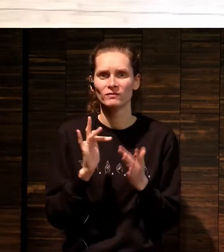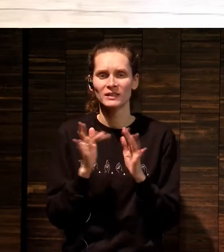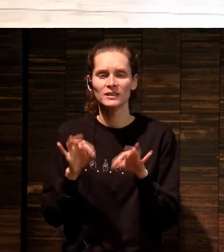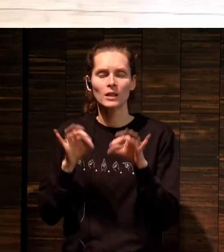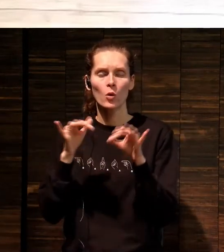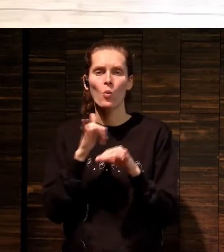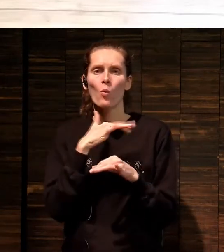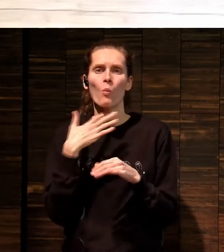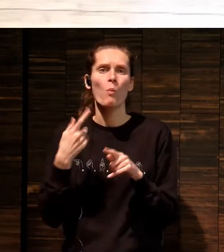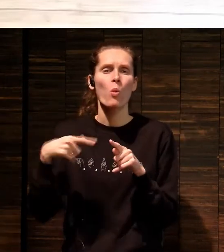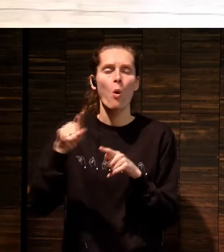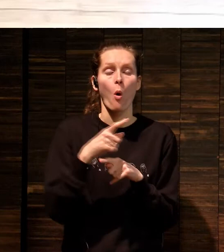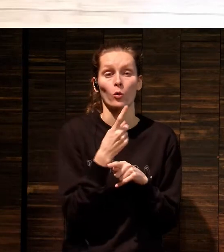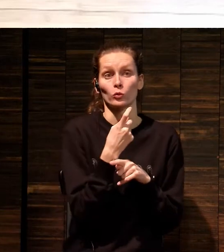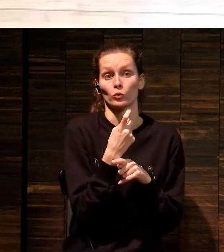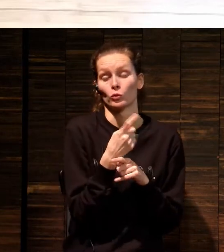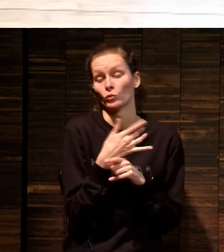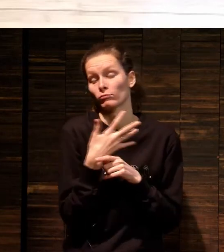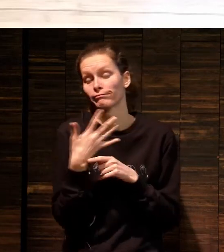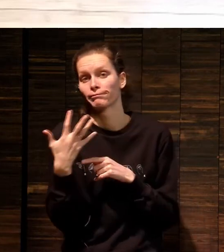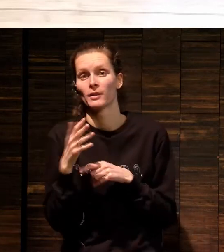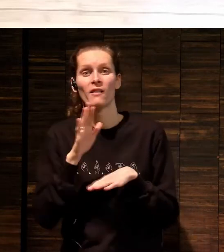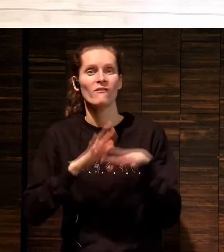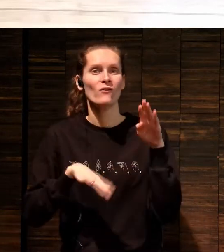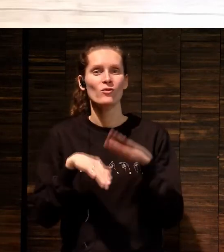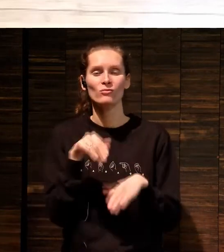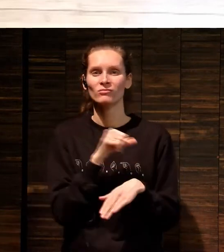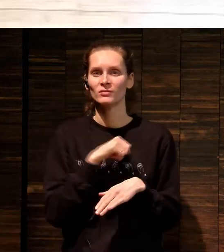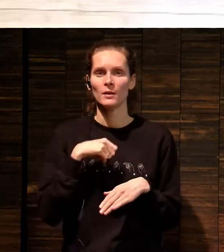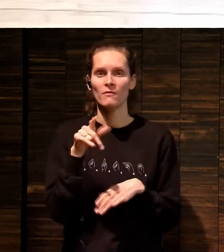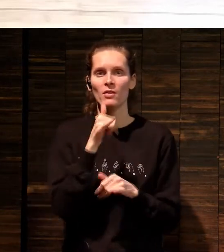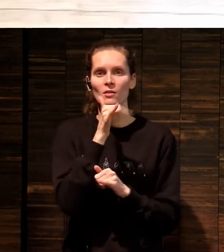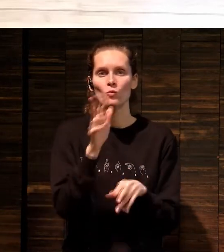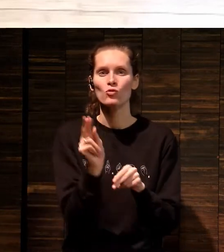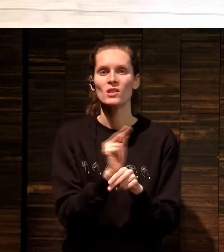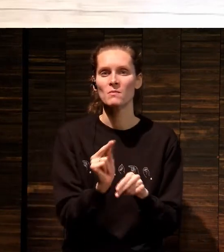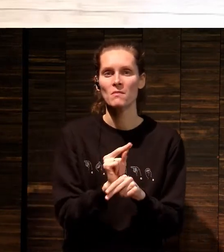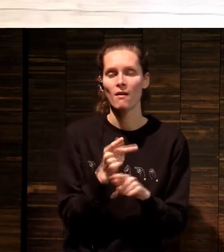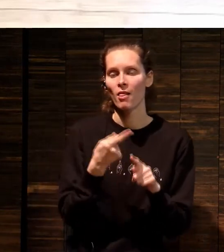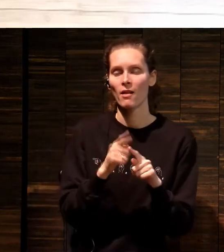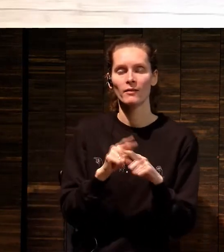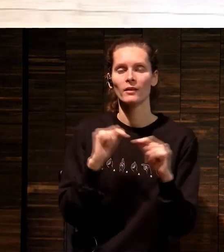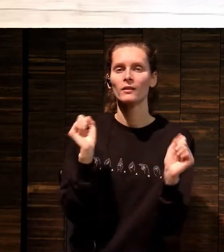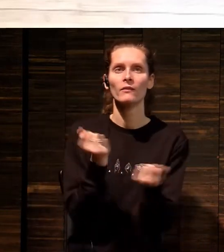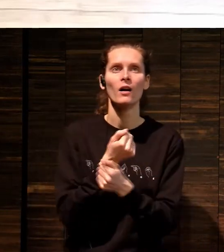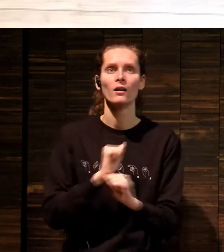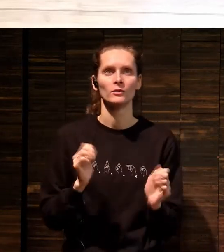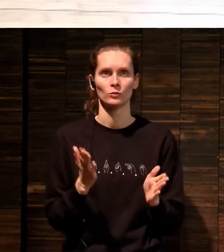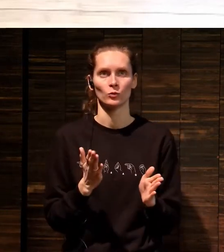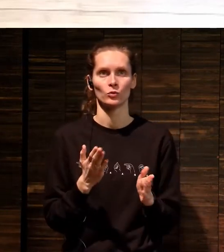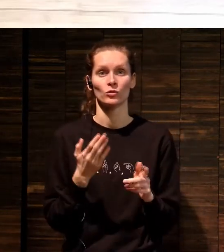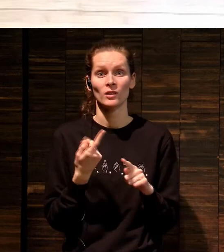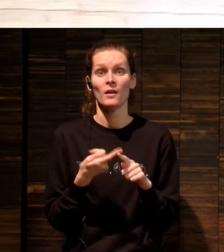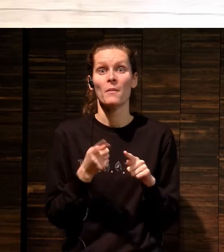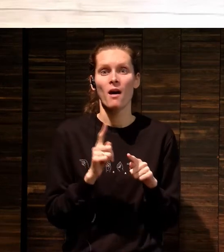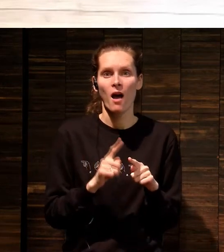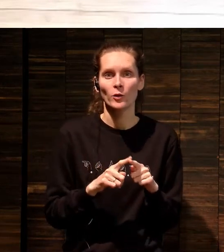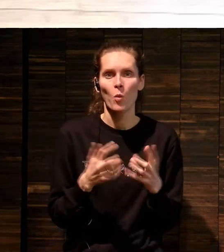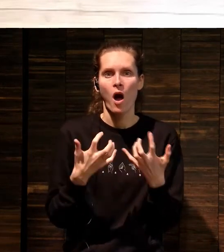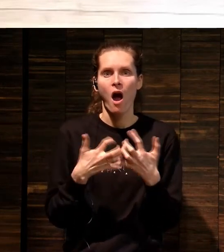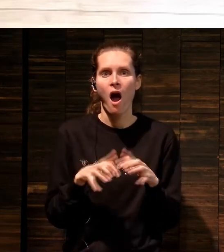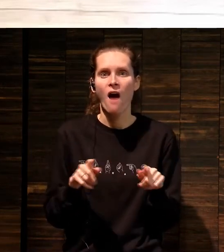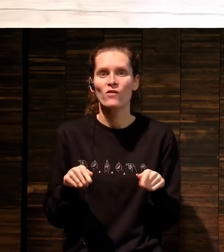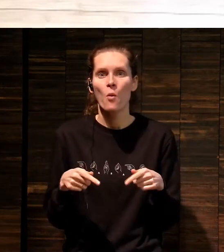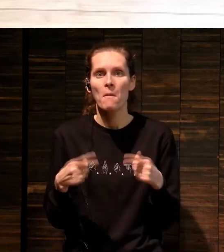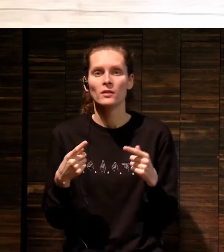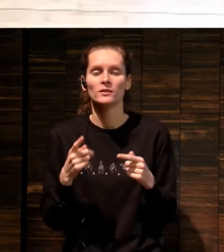way to manually remediate them. It's just an impossibility. So automation is really going to be the key to a lot